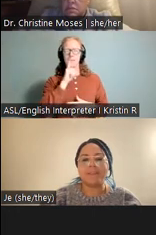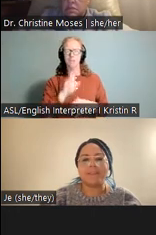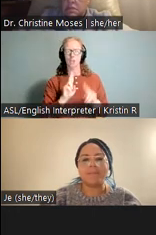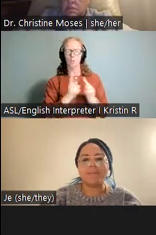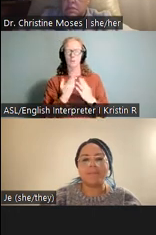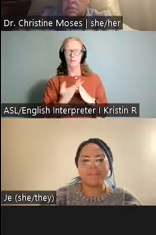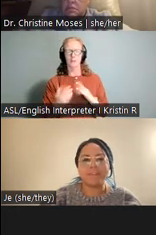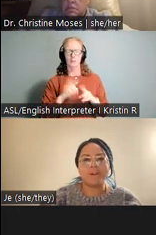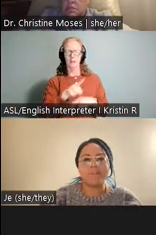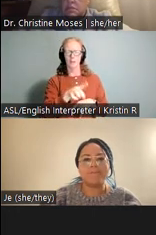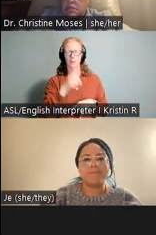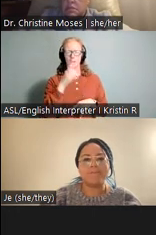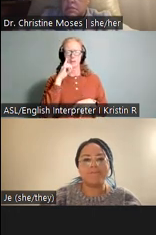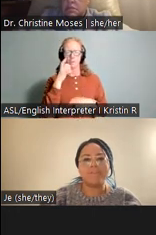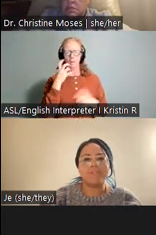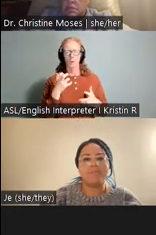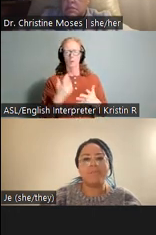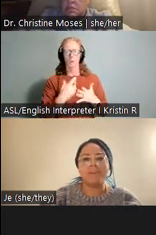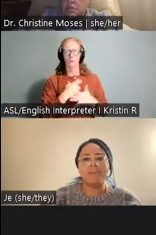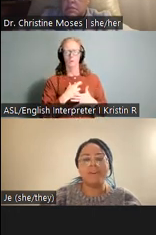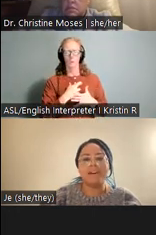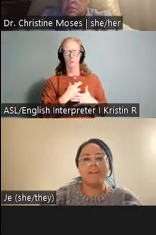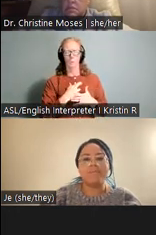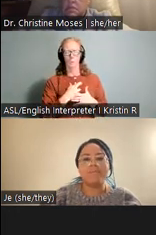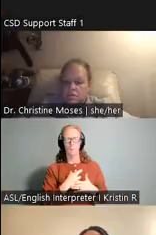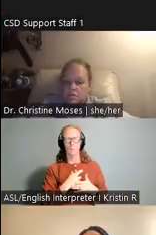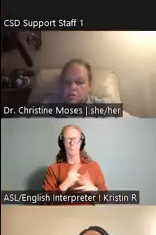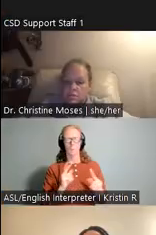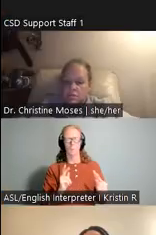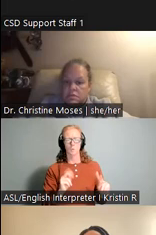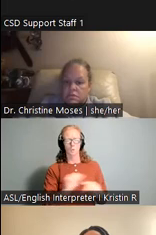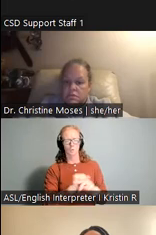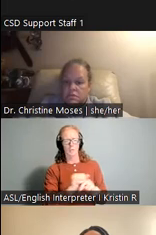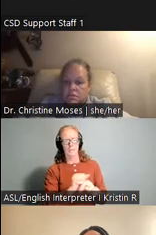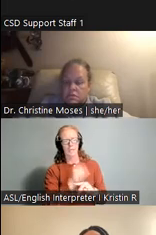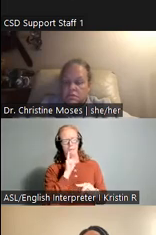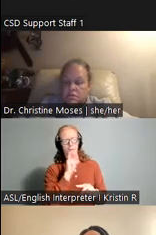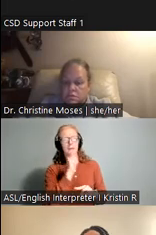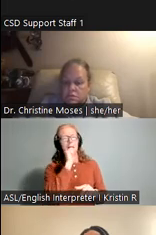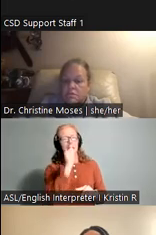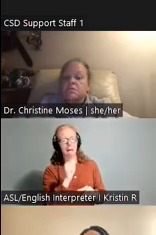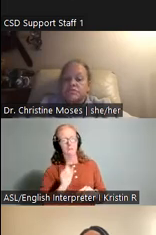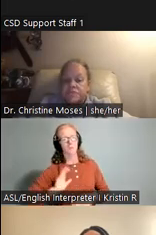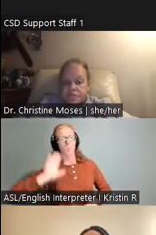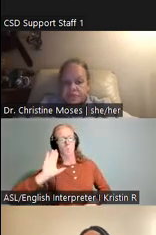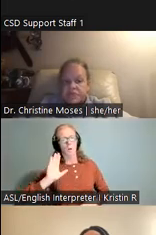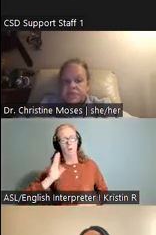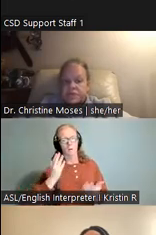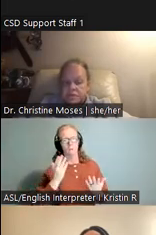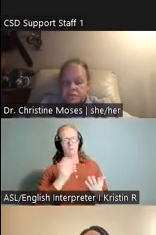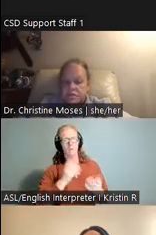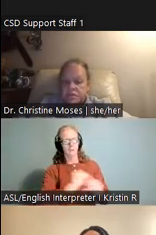but I would think that we would definitely want to review training materials for non-sworn